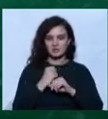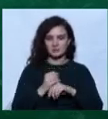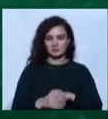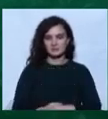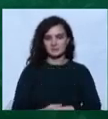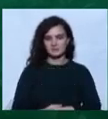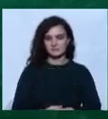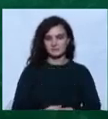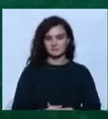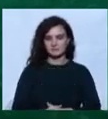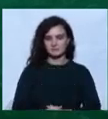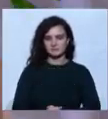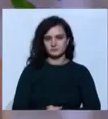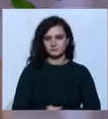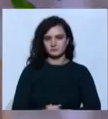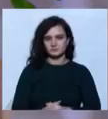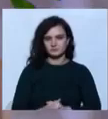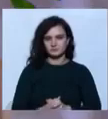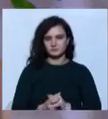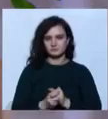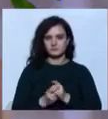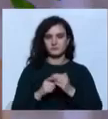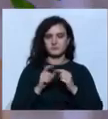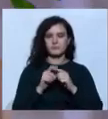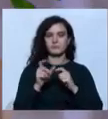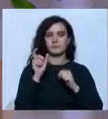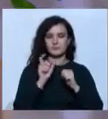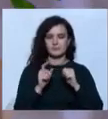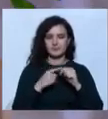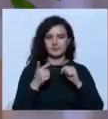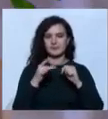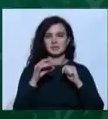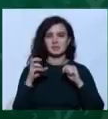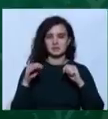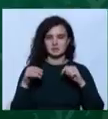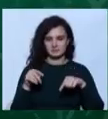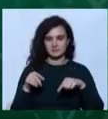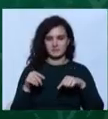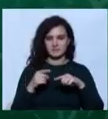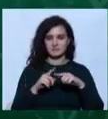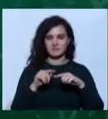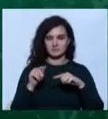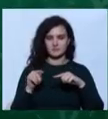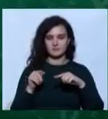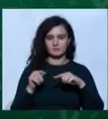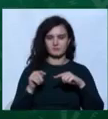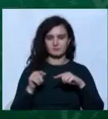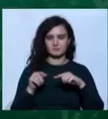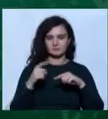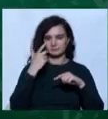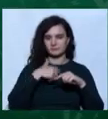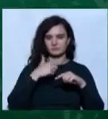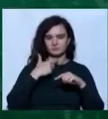unlawful. Our next word is a noun, and it is greed. Greed. This is the intense or